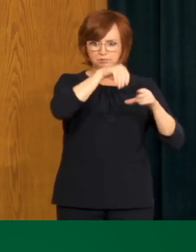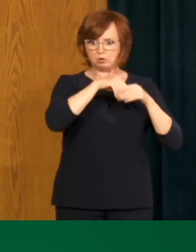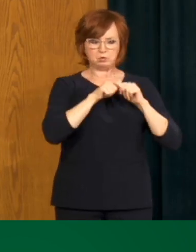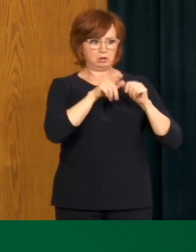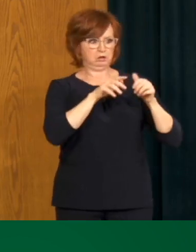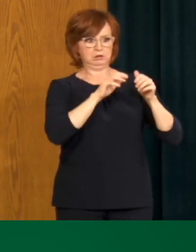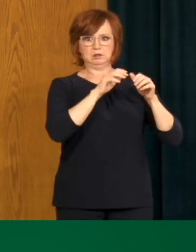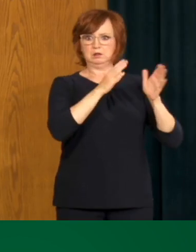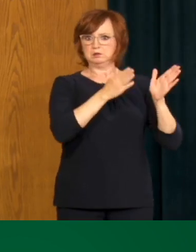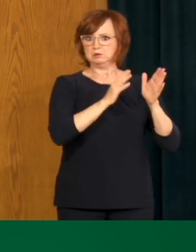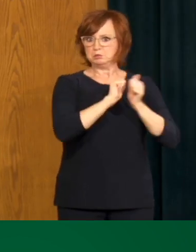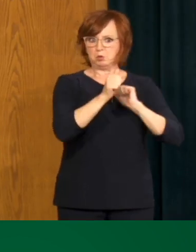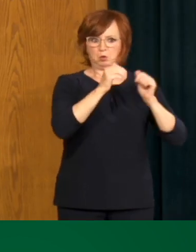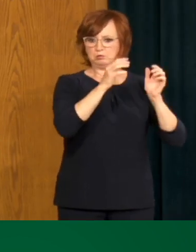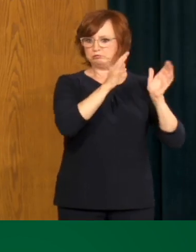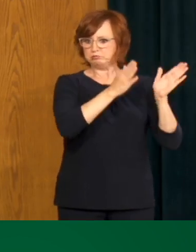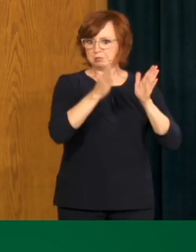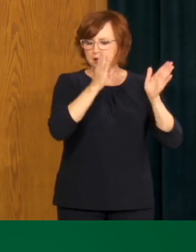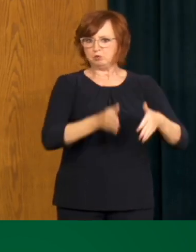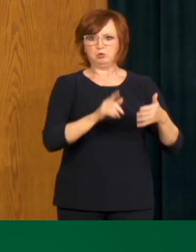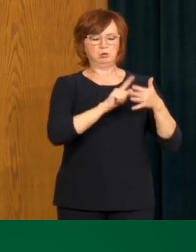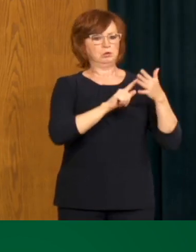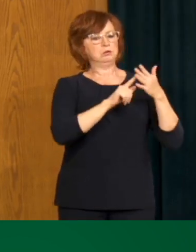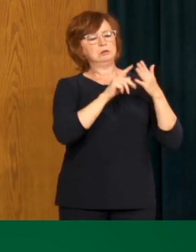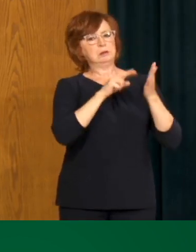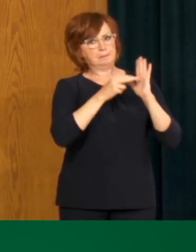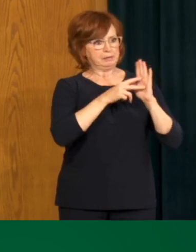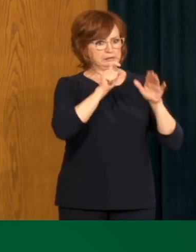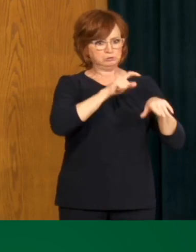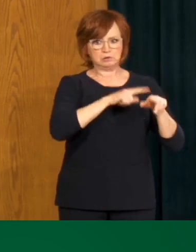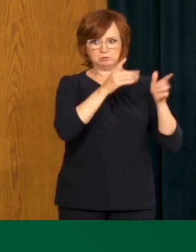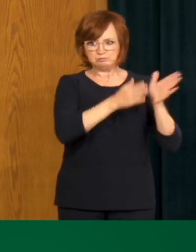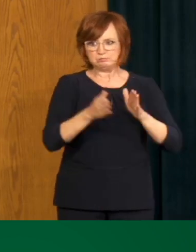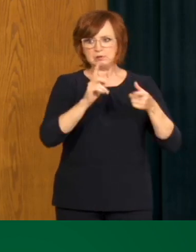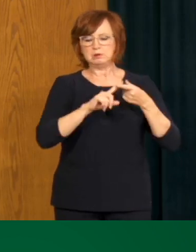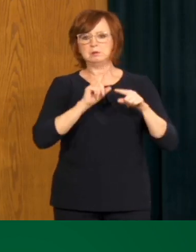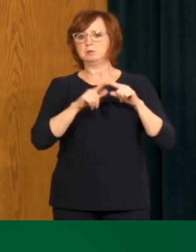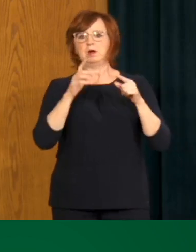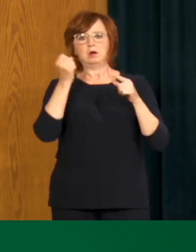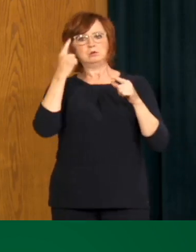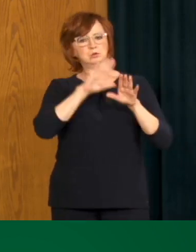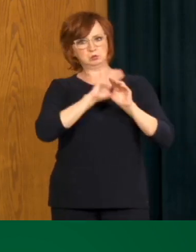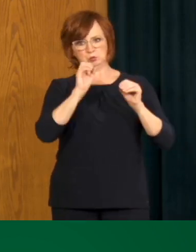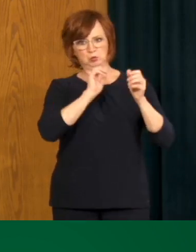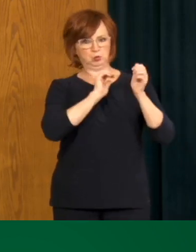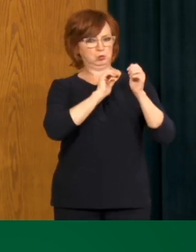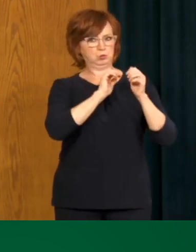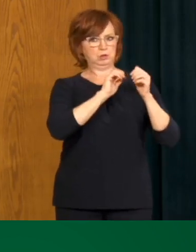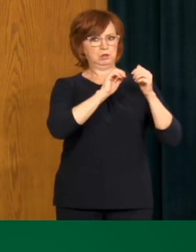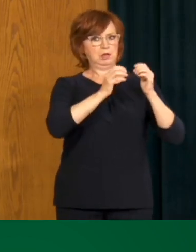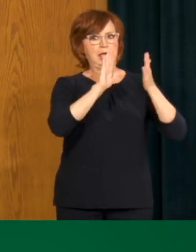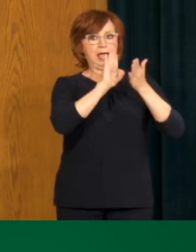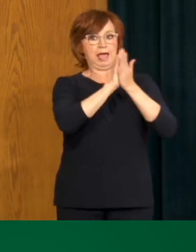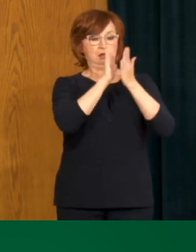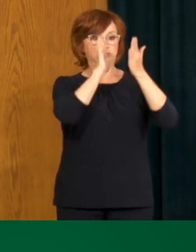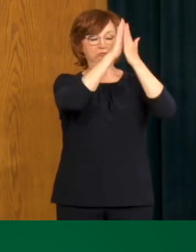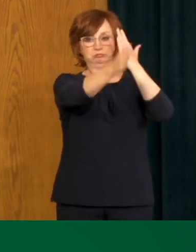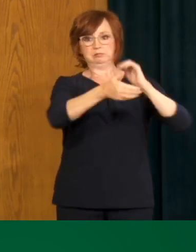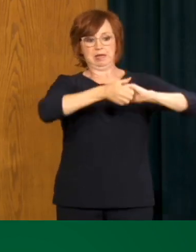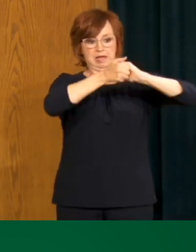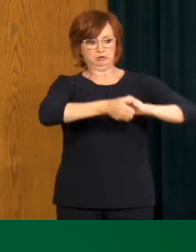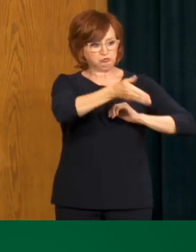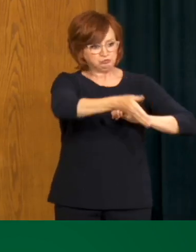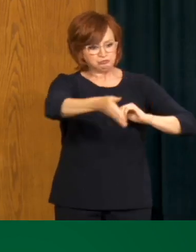ready. They include things like no tournaments or interprovincial travel for our sports teams, no handshakes, no high fives, which